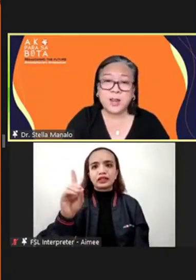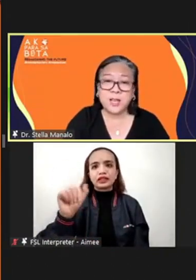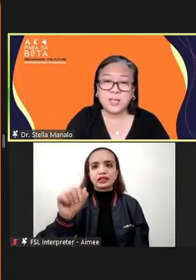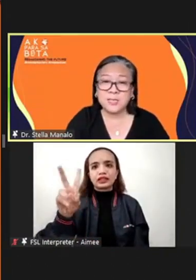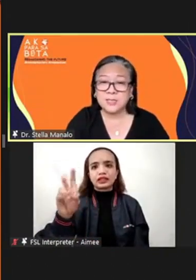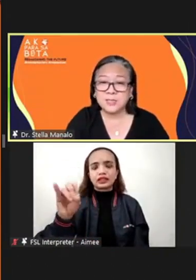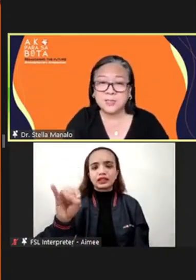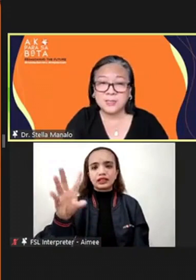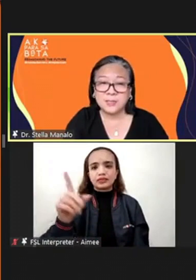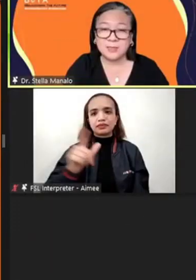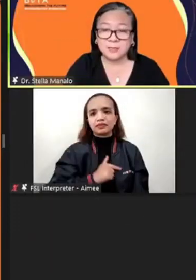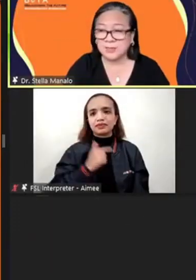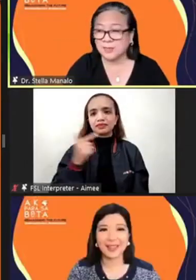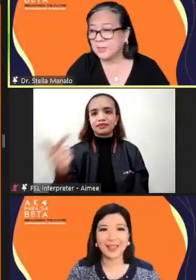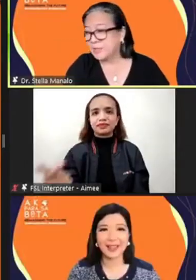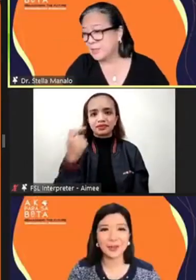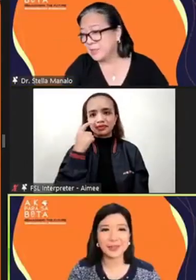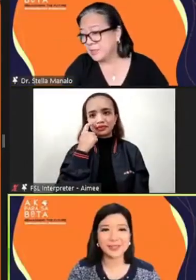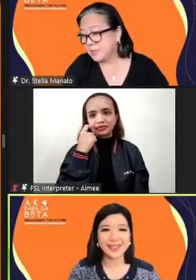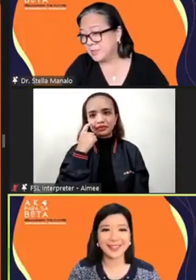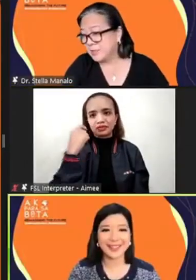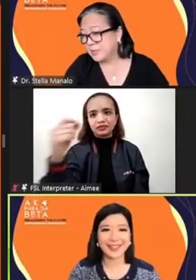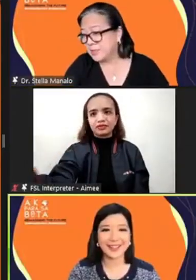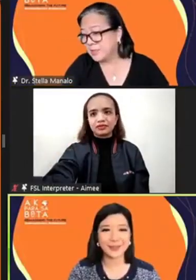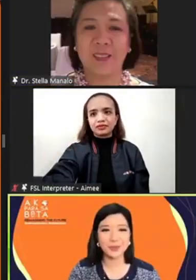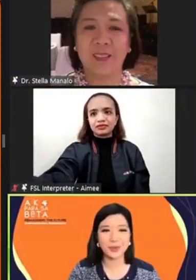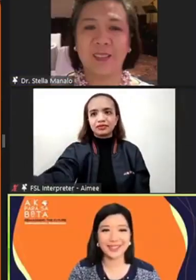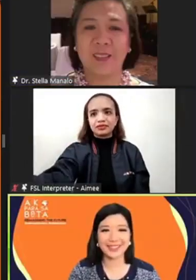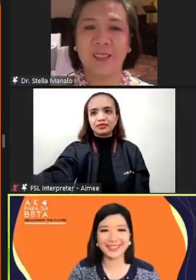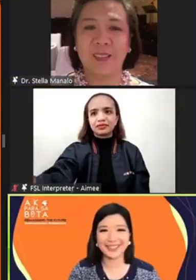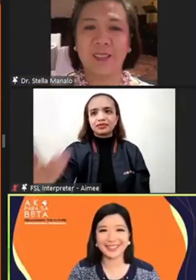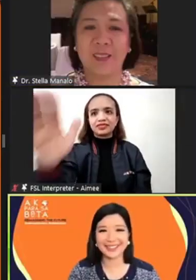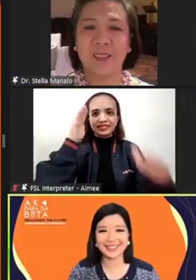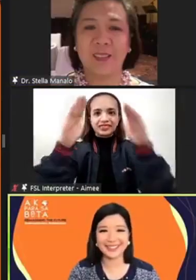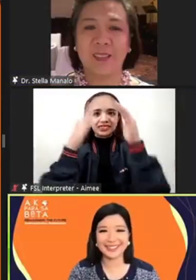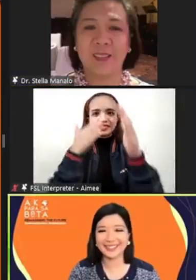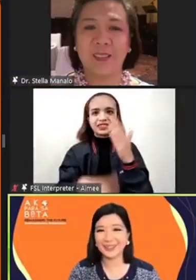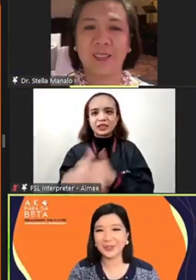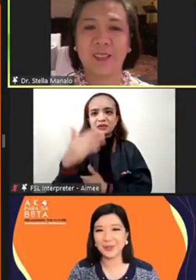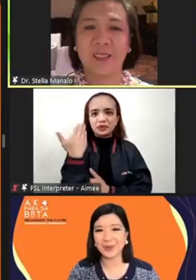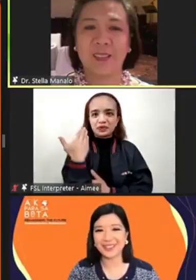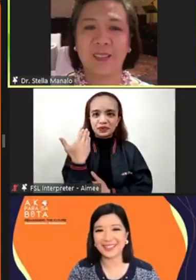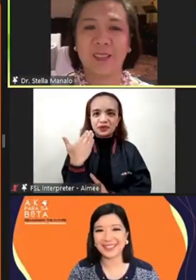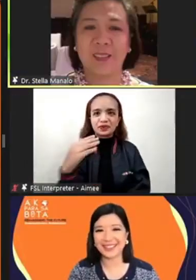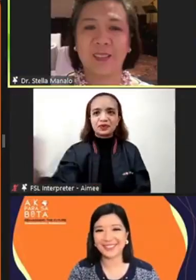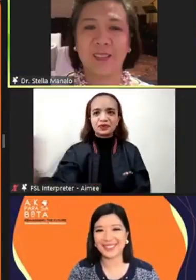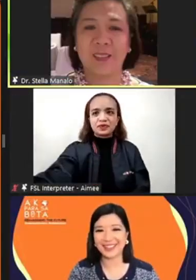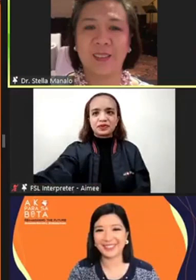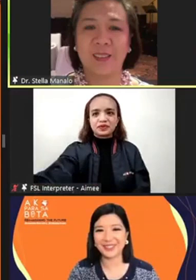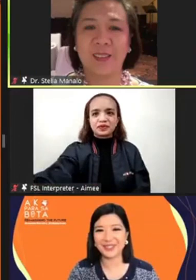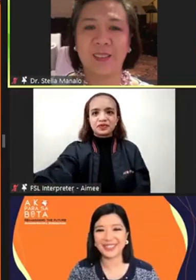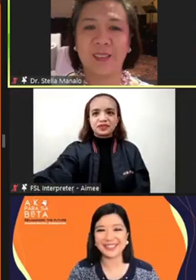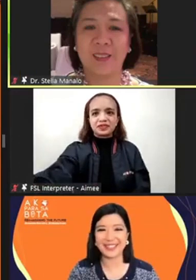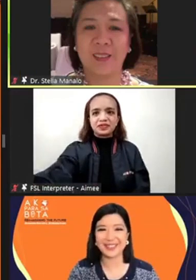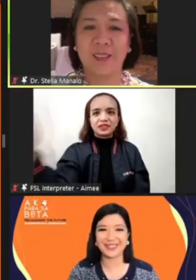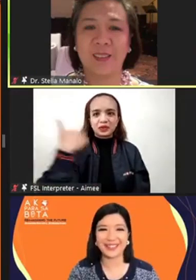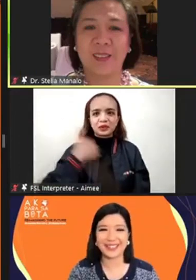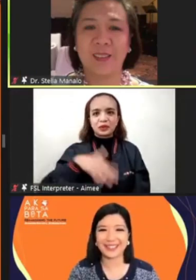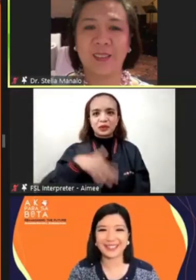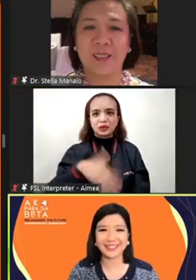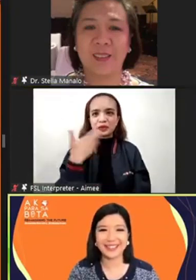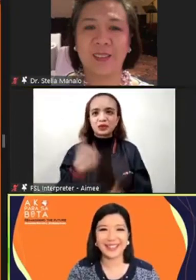you, Cara. Hi, Doc Stella. Good morning. Good morning. Wow, good morning sa